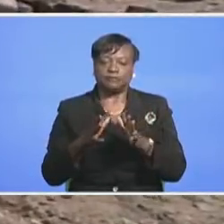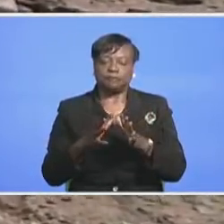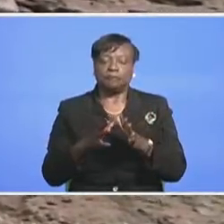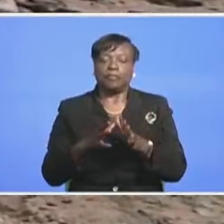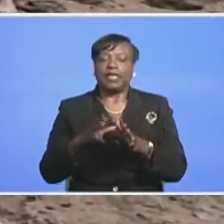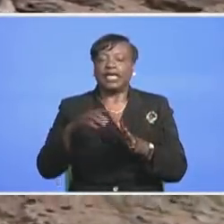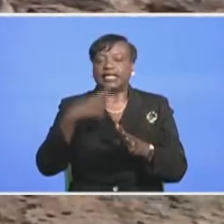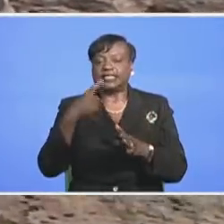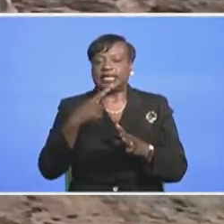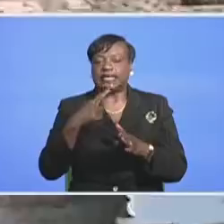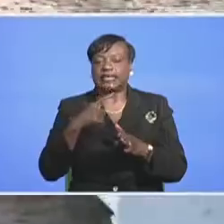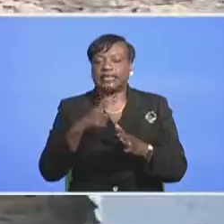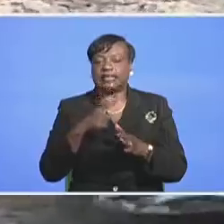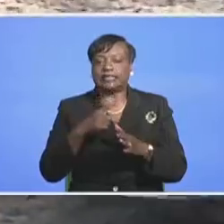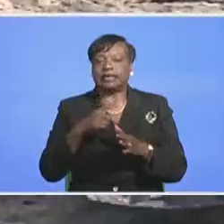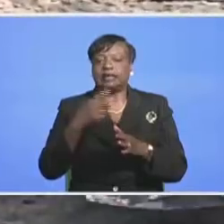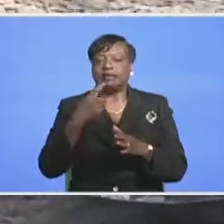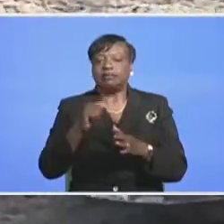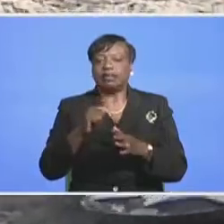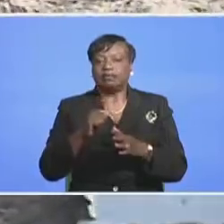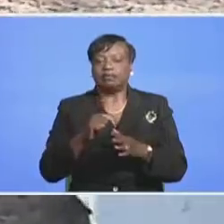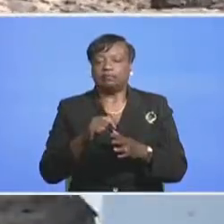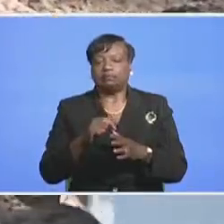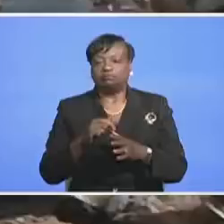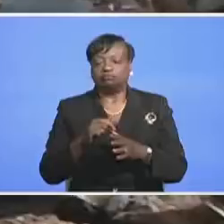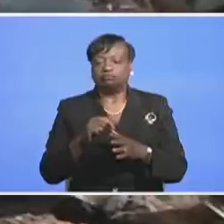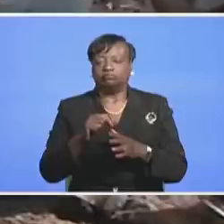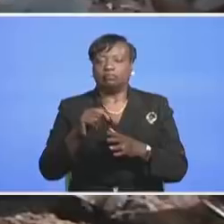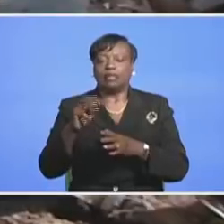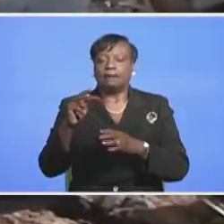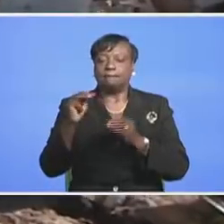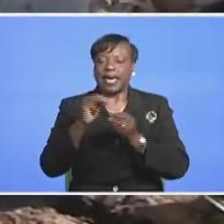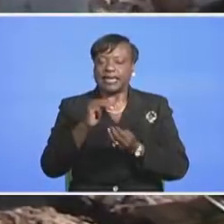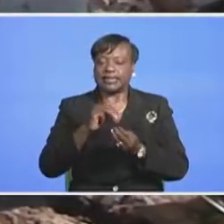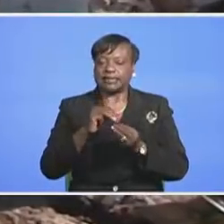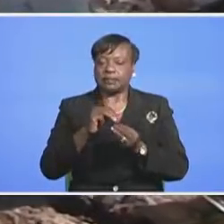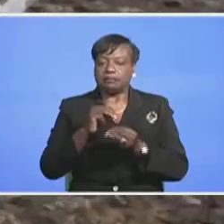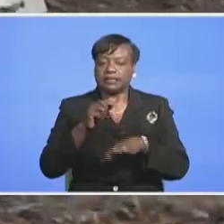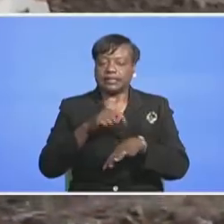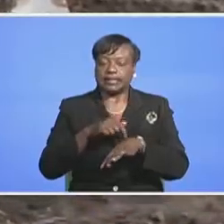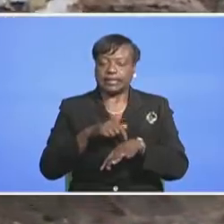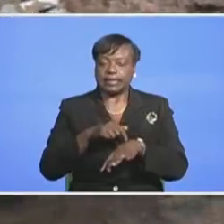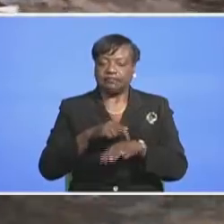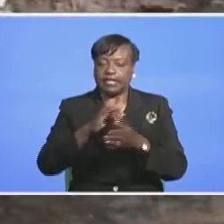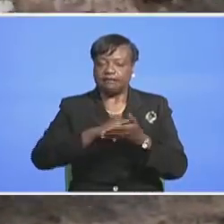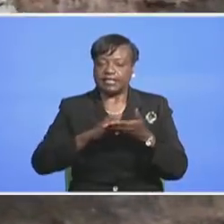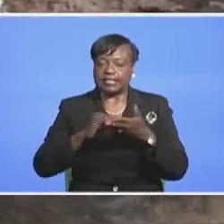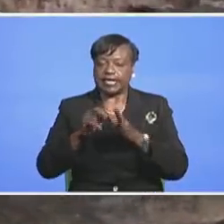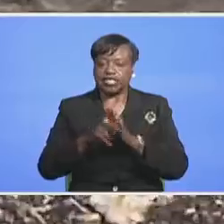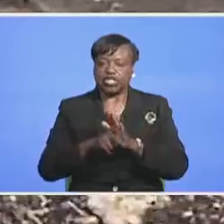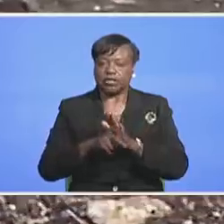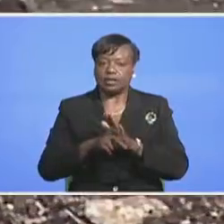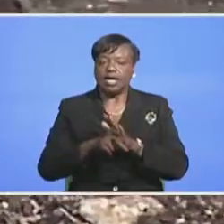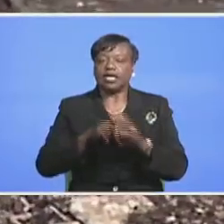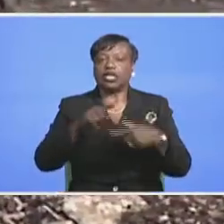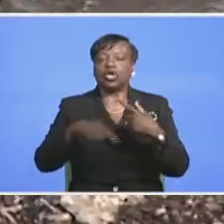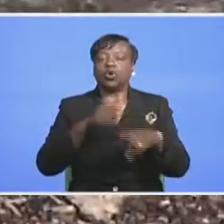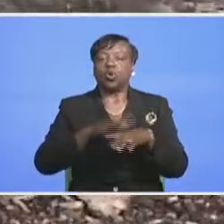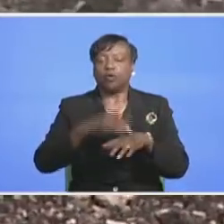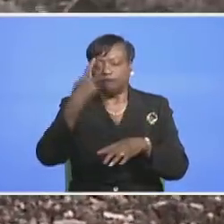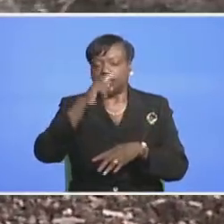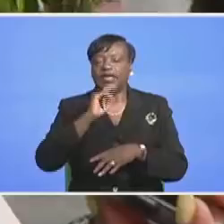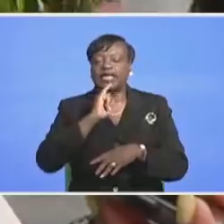say the maximum period, this is what they inform me, this is what I'm advised, the maximum period these investigations can go on for is 1